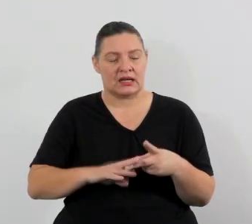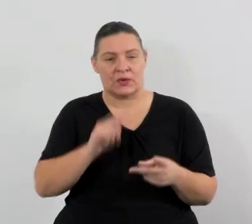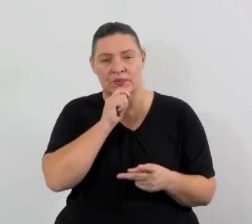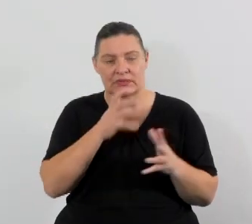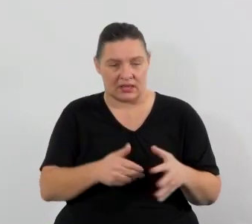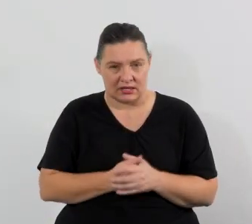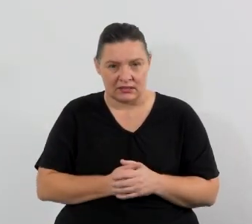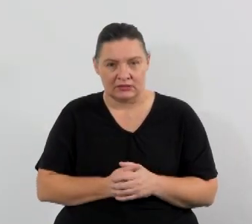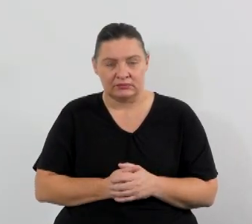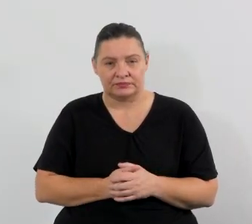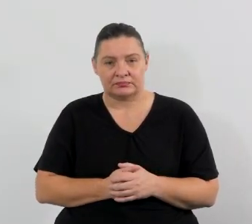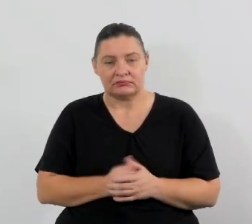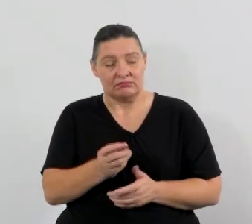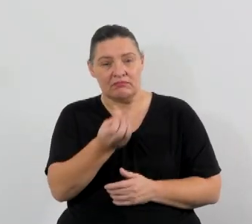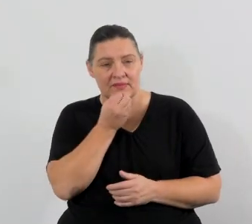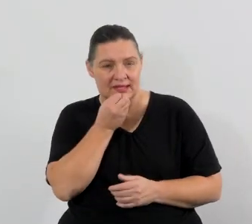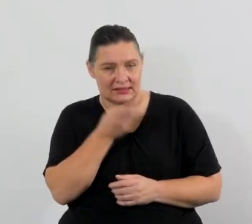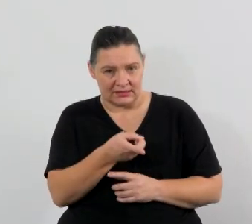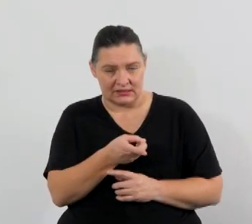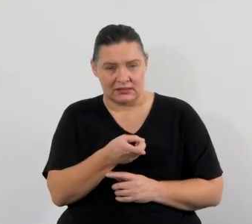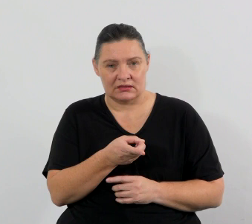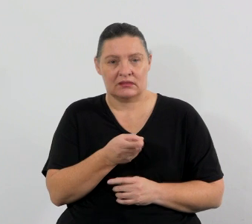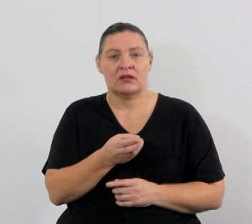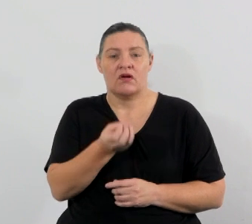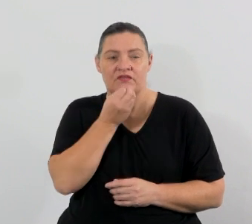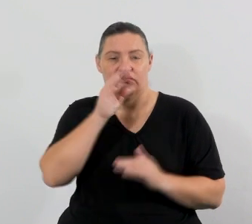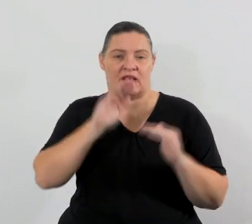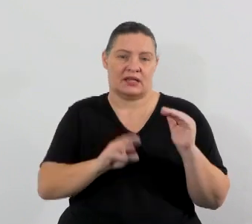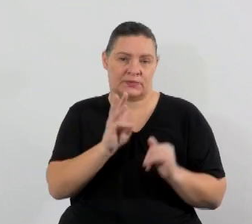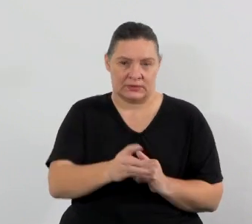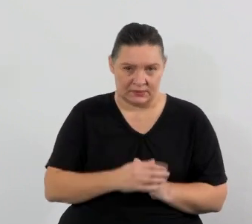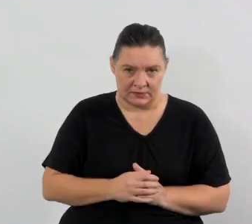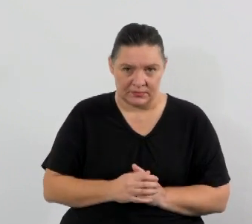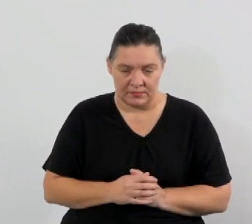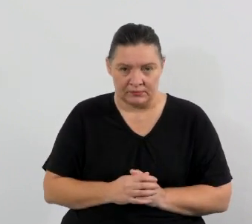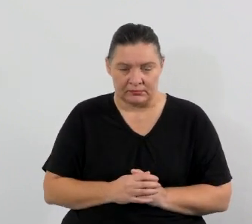secondary consumers that eat them will have less food.